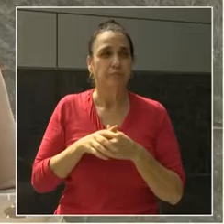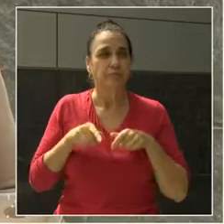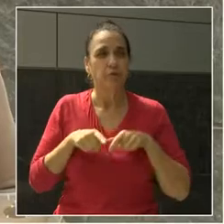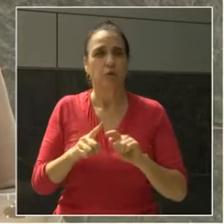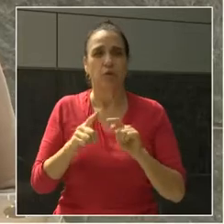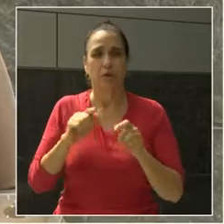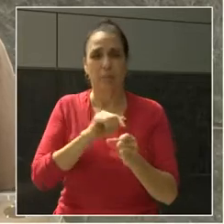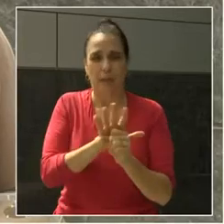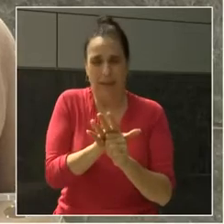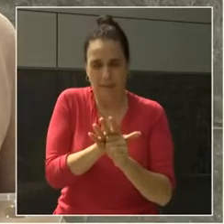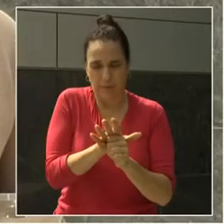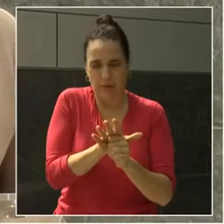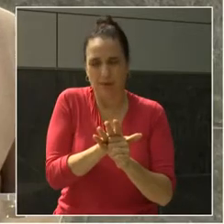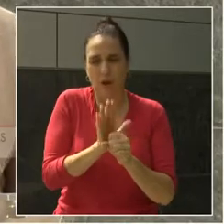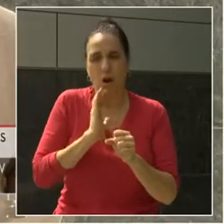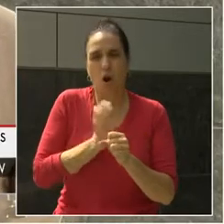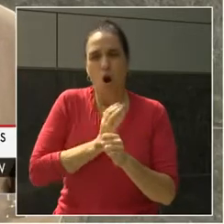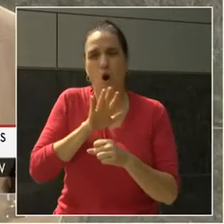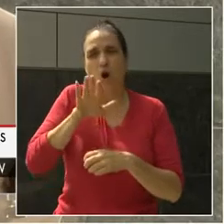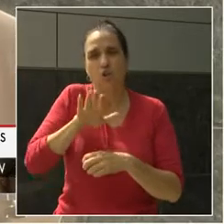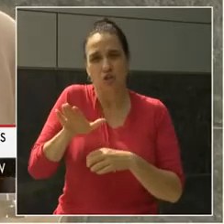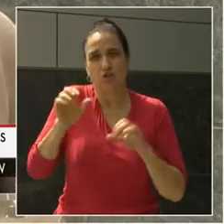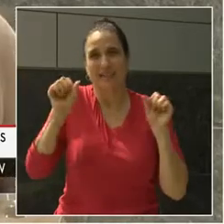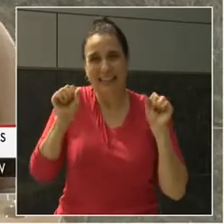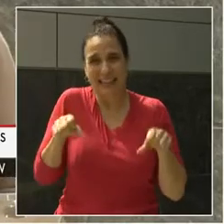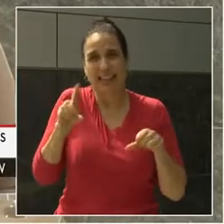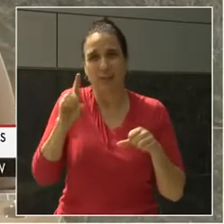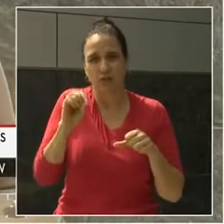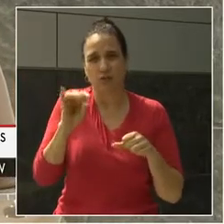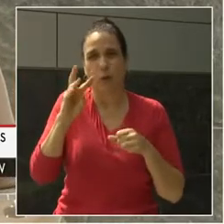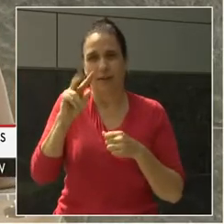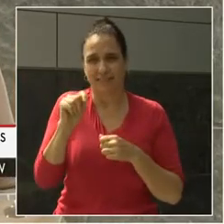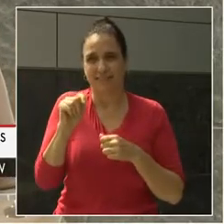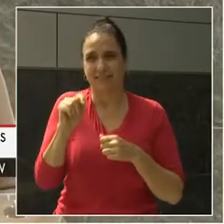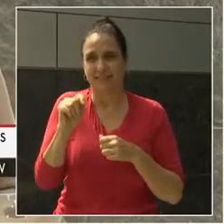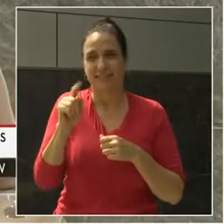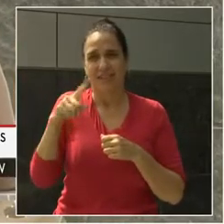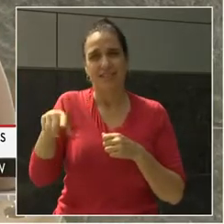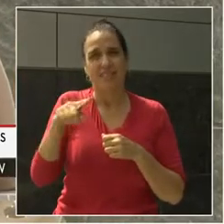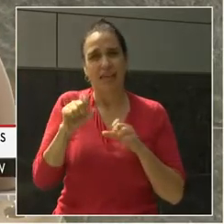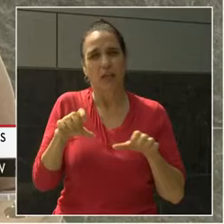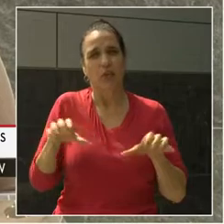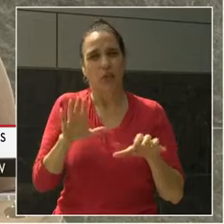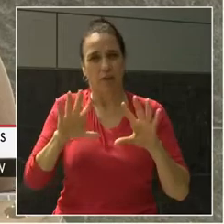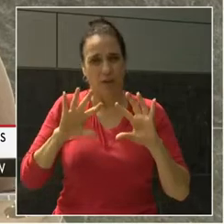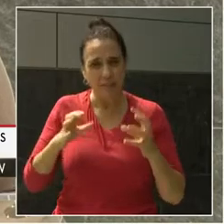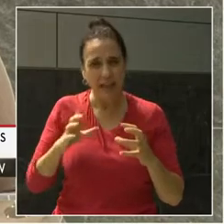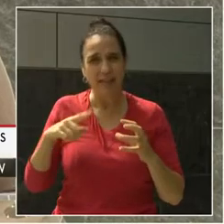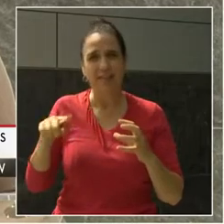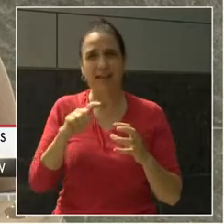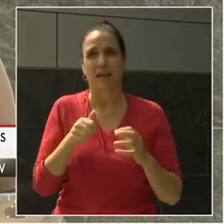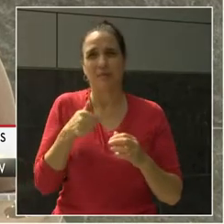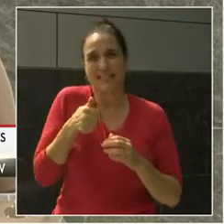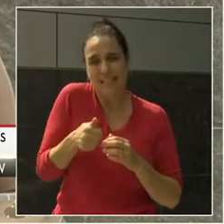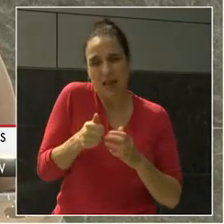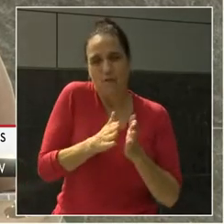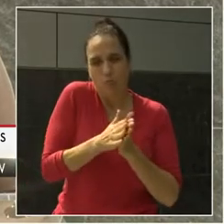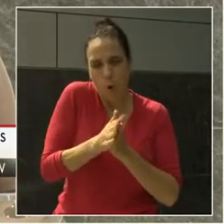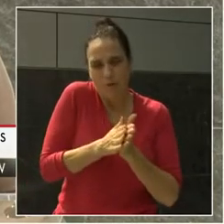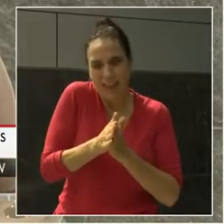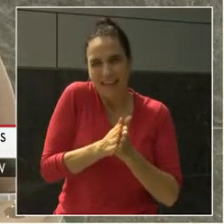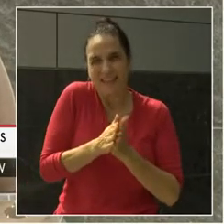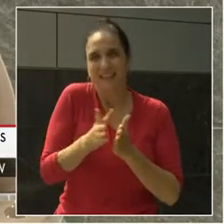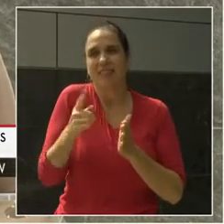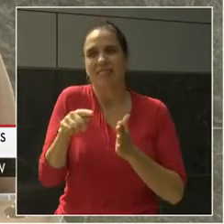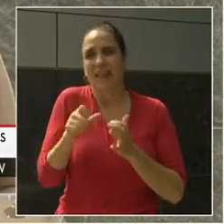the pandemic, that our kids can do it. They can do their classes, they can be self-motivated,